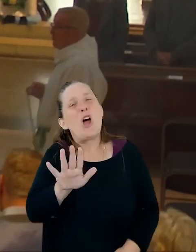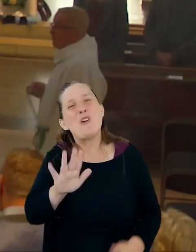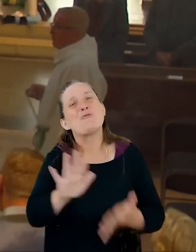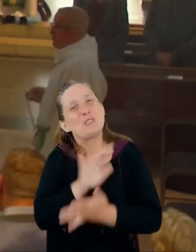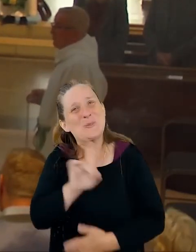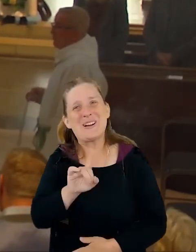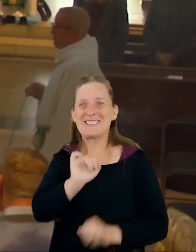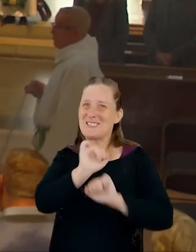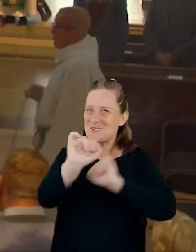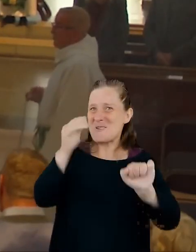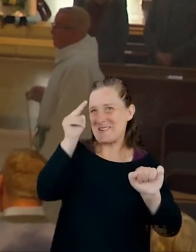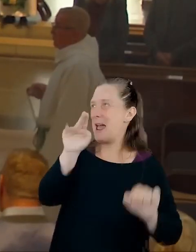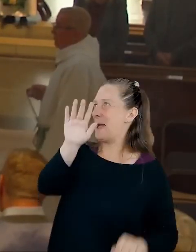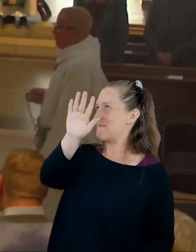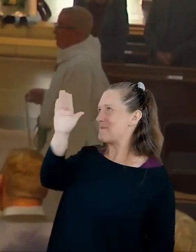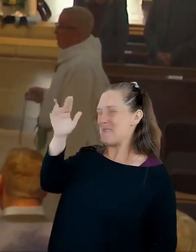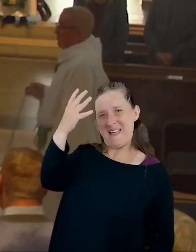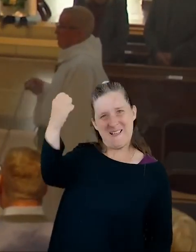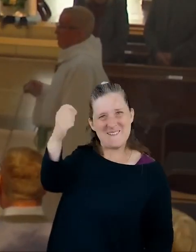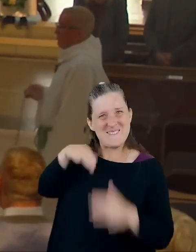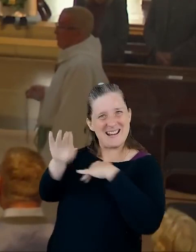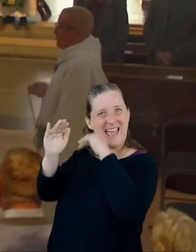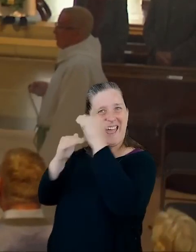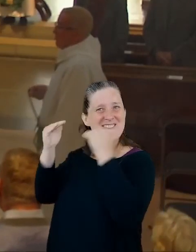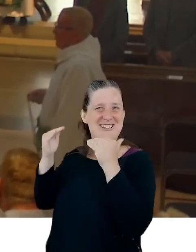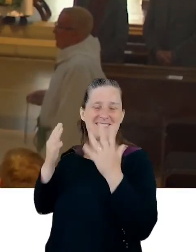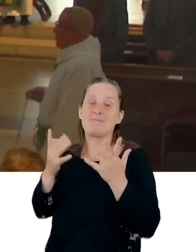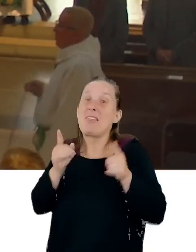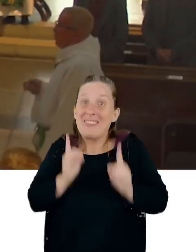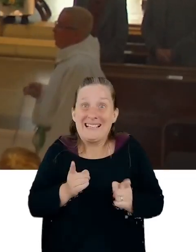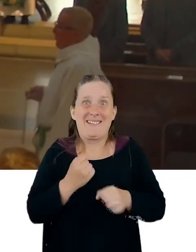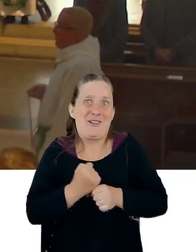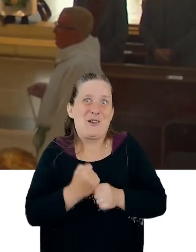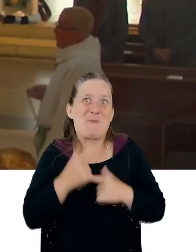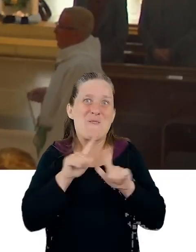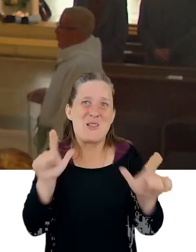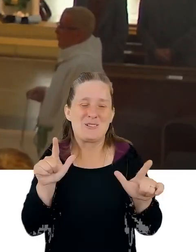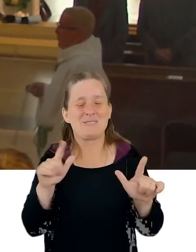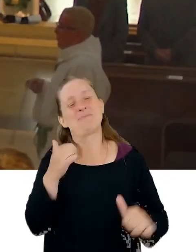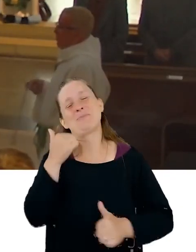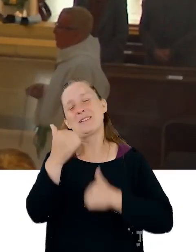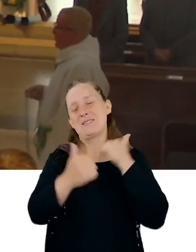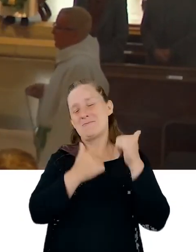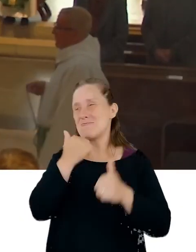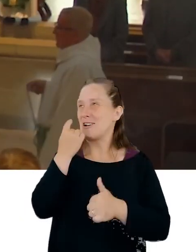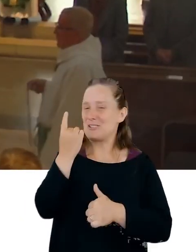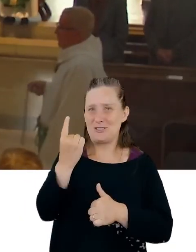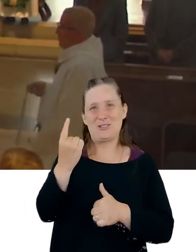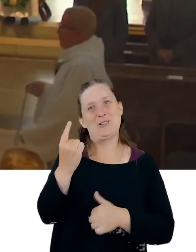heaven. This is the gospel of the Lord. Praise to you, Lord